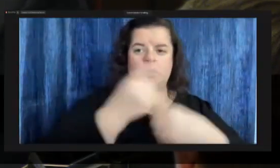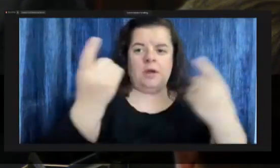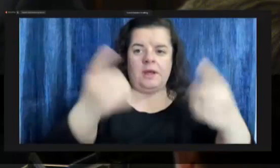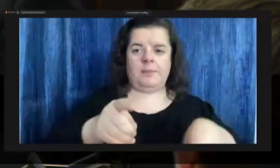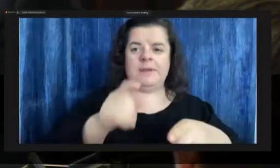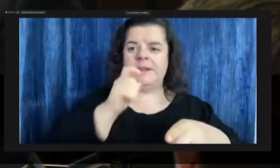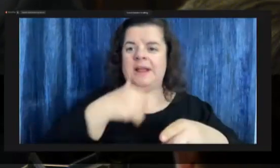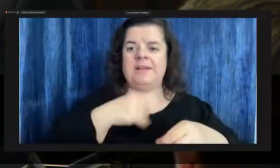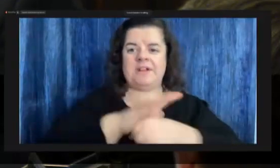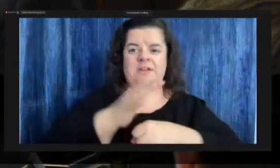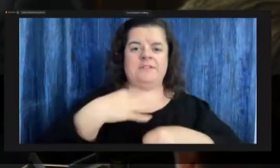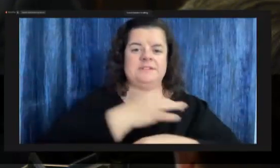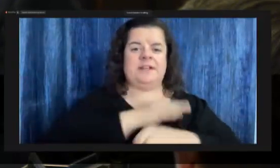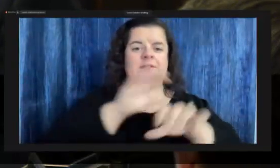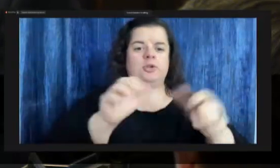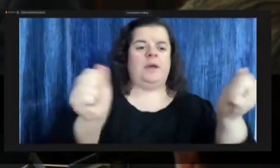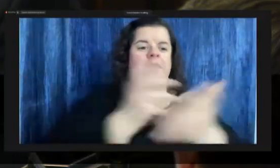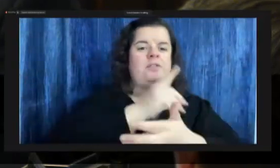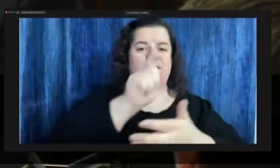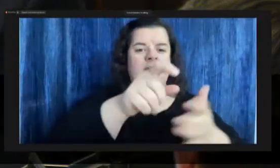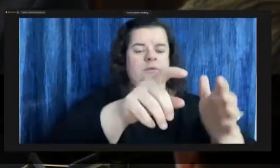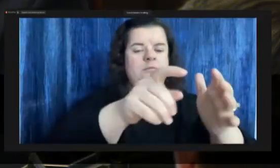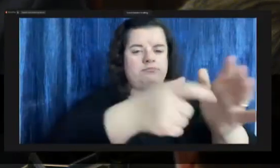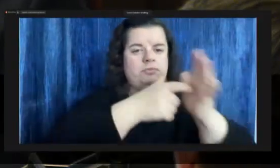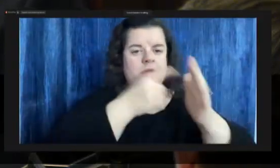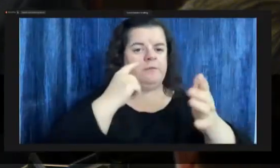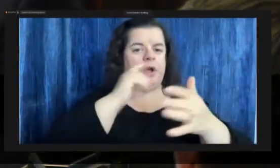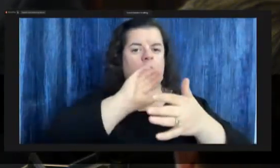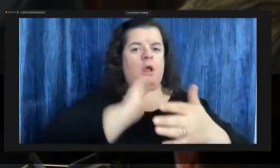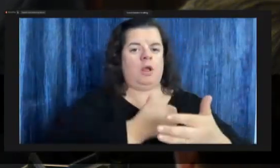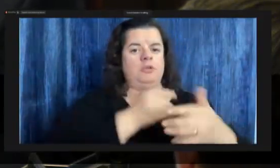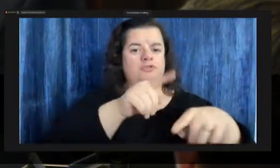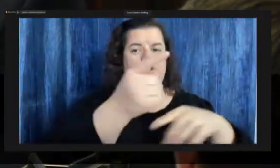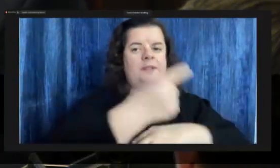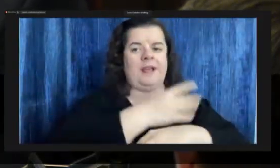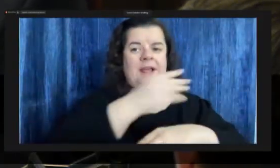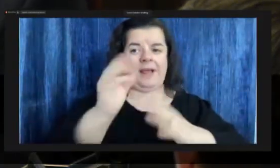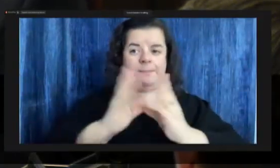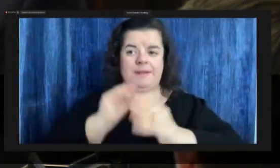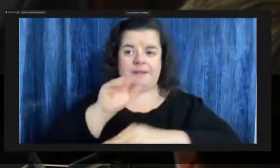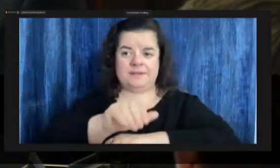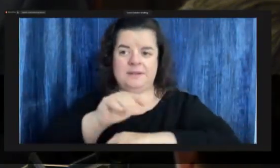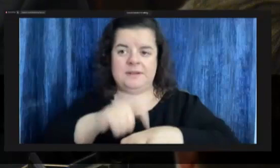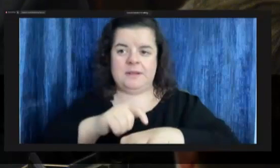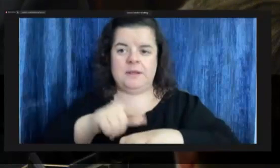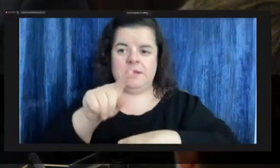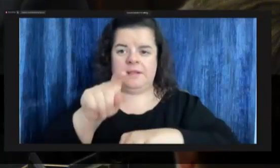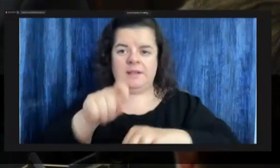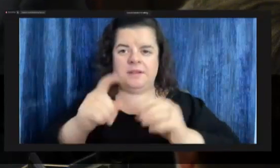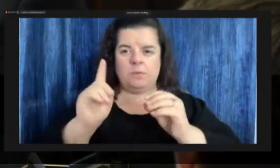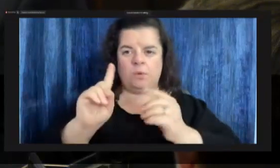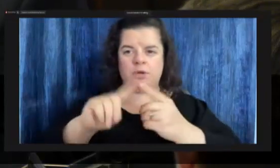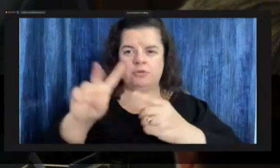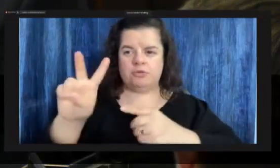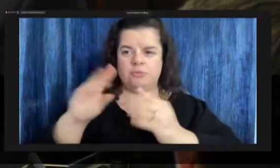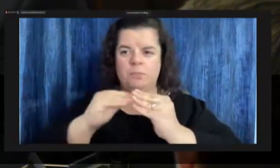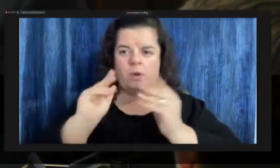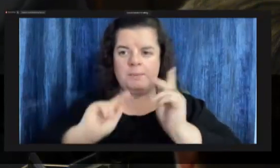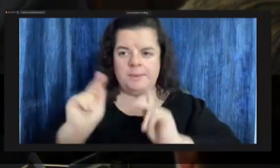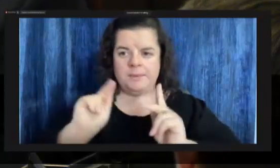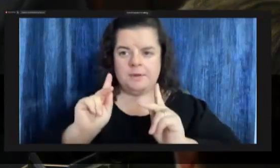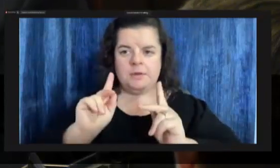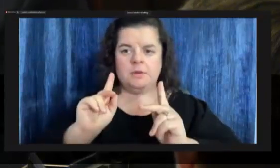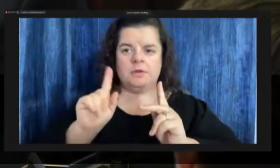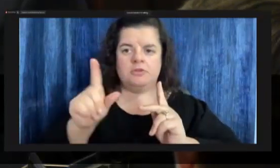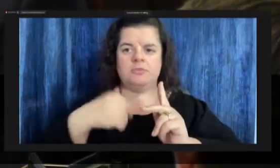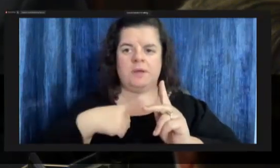to do all the things they have to do for us during the day and run meetings at night. I know they needed between 1 to 2 people in order to have a